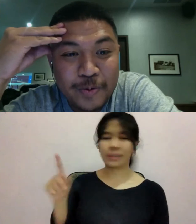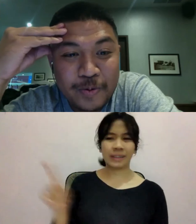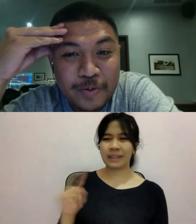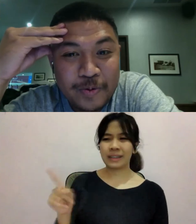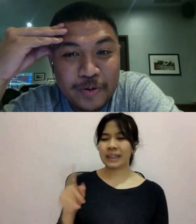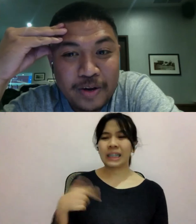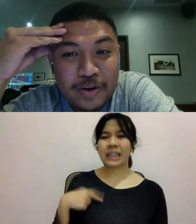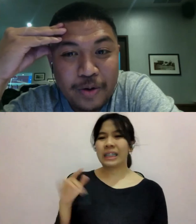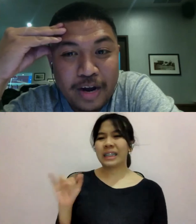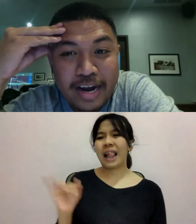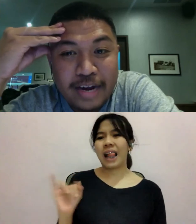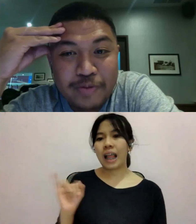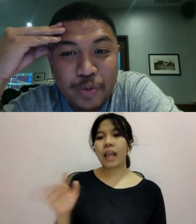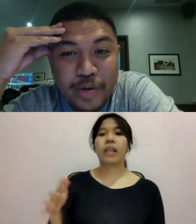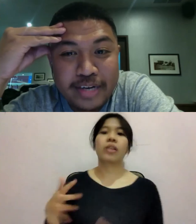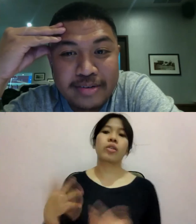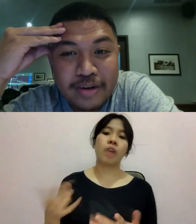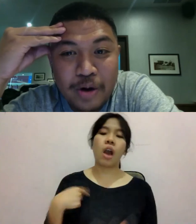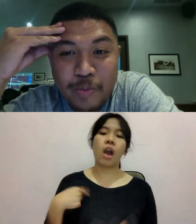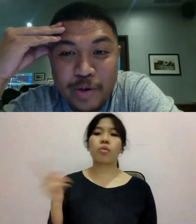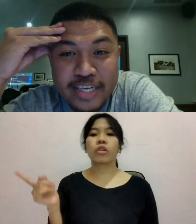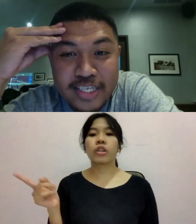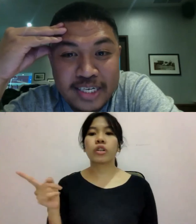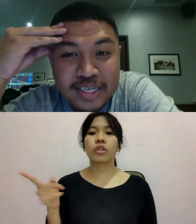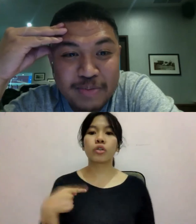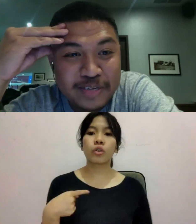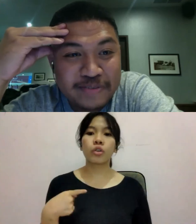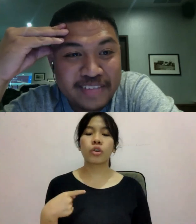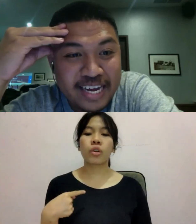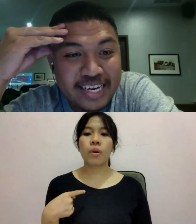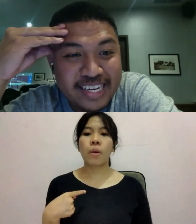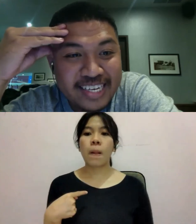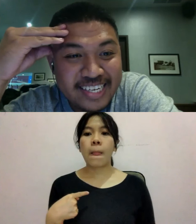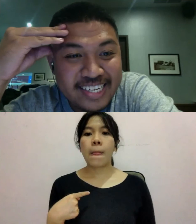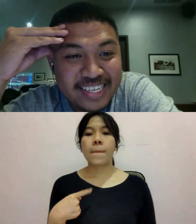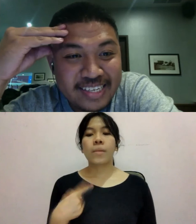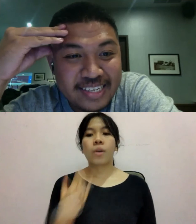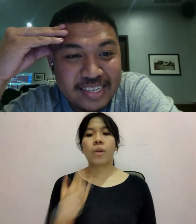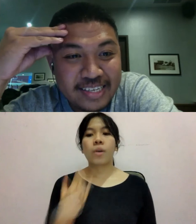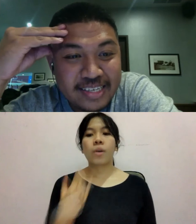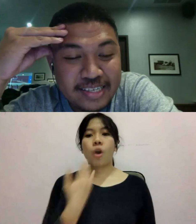go. I have to went operation because of that.